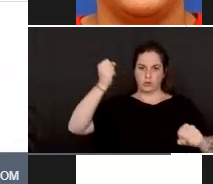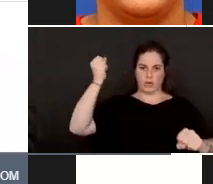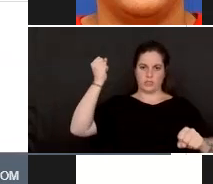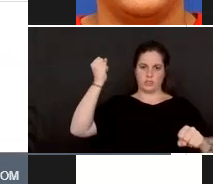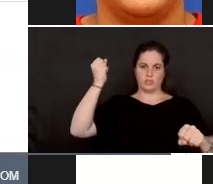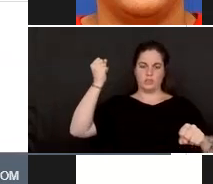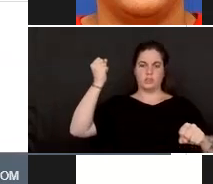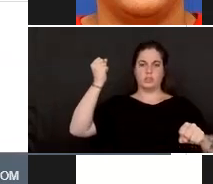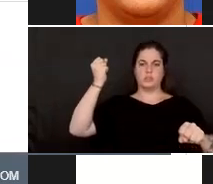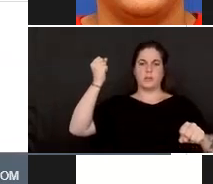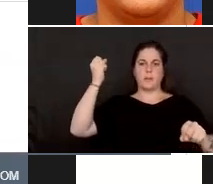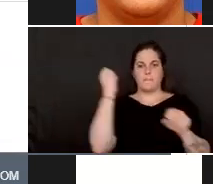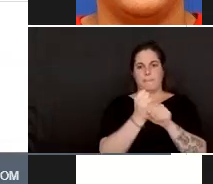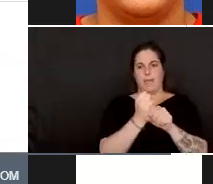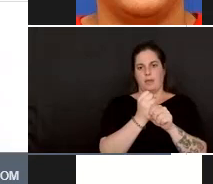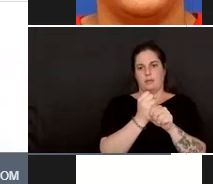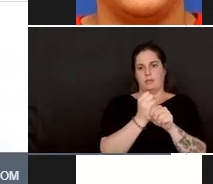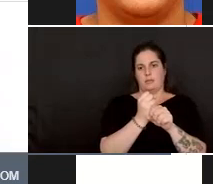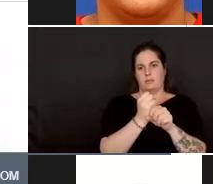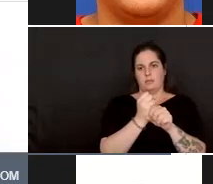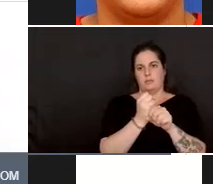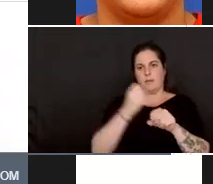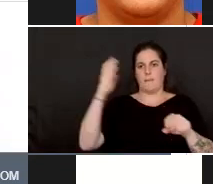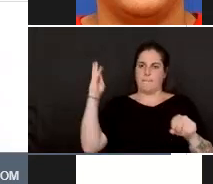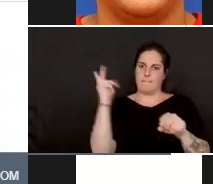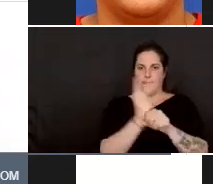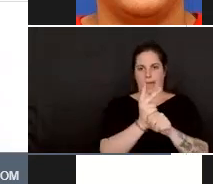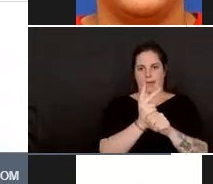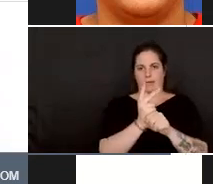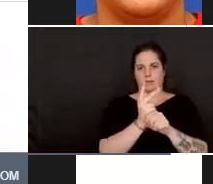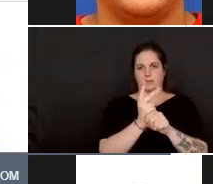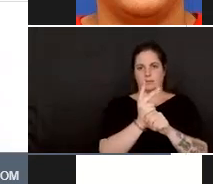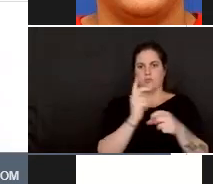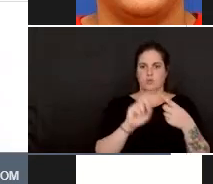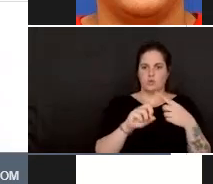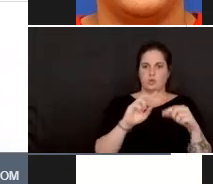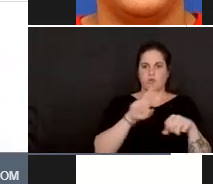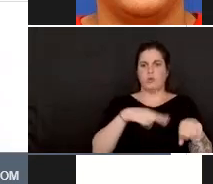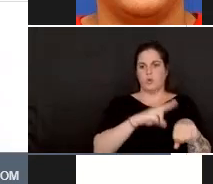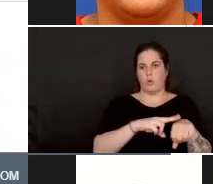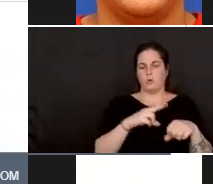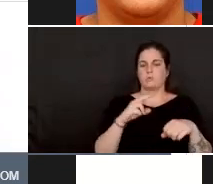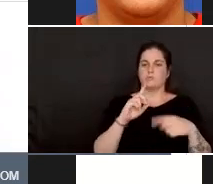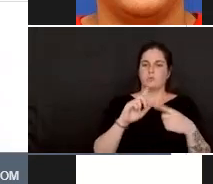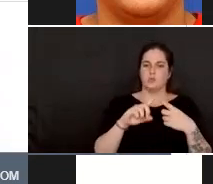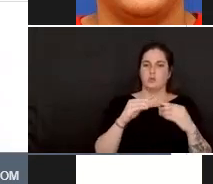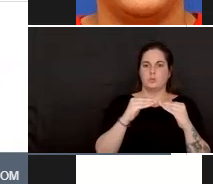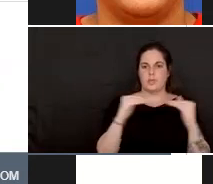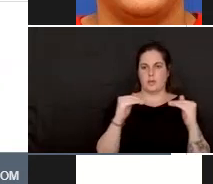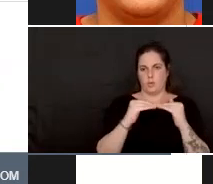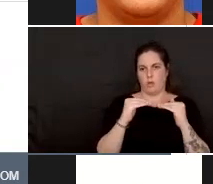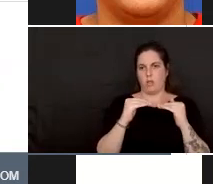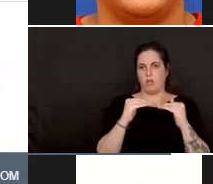it restores in the opposite direction toward equilibrium. Okay, so